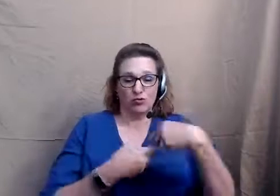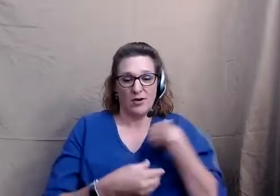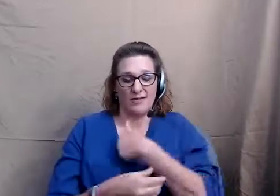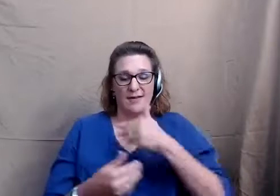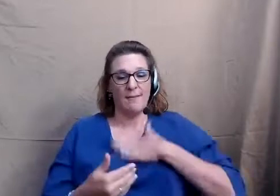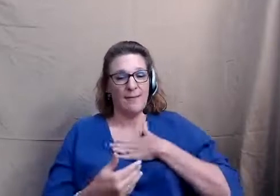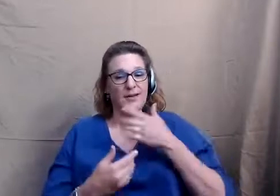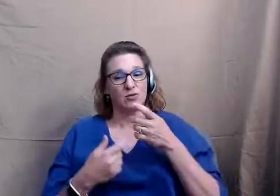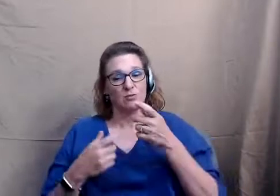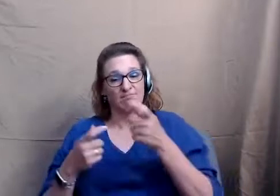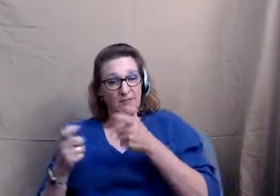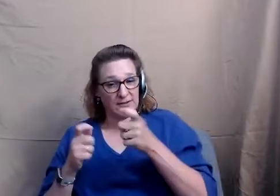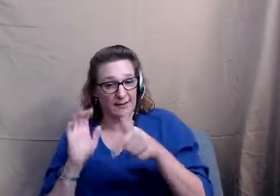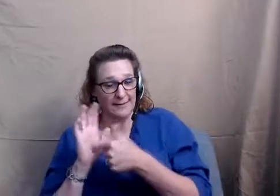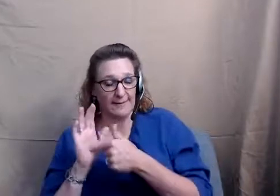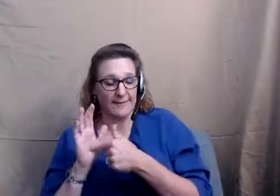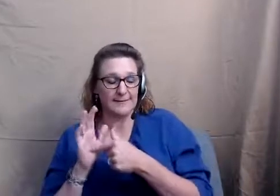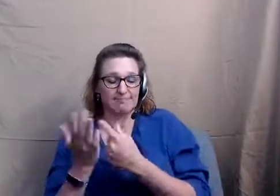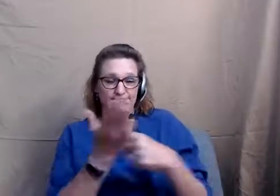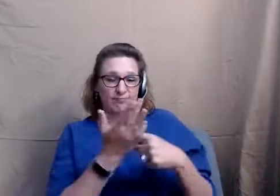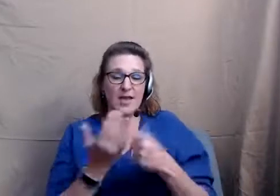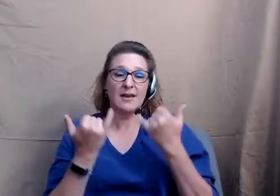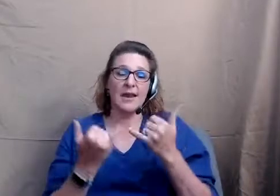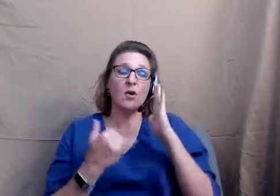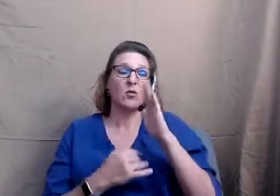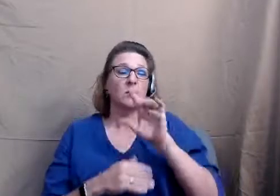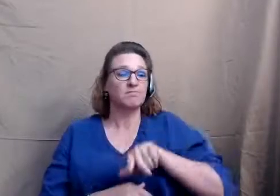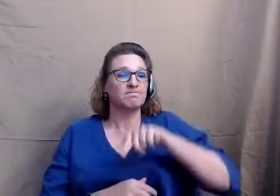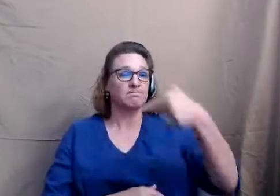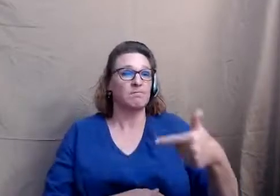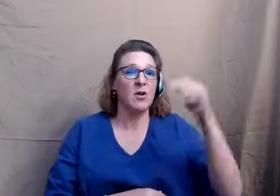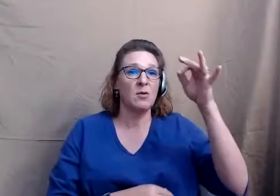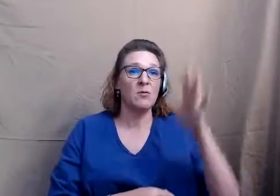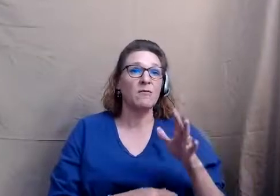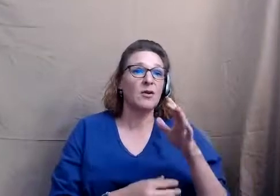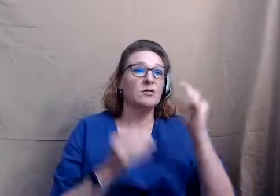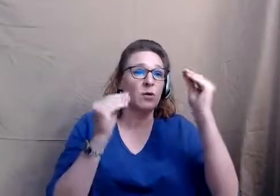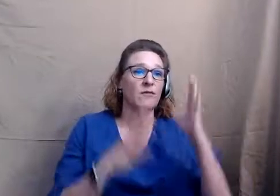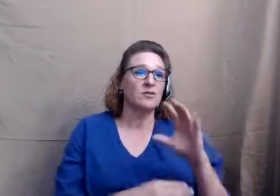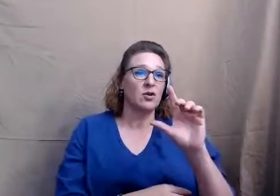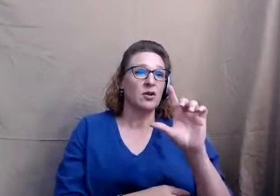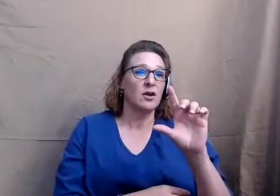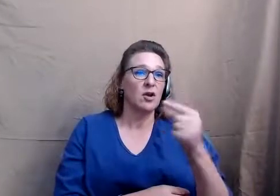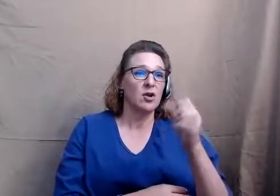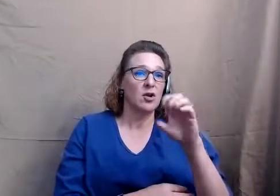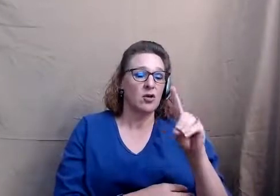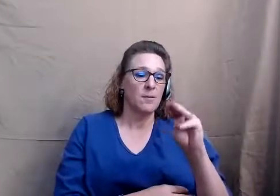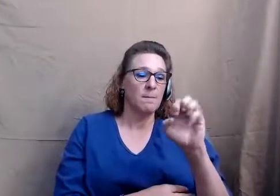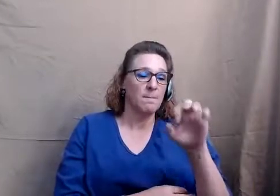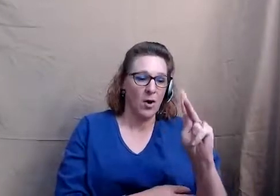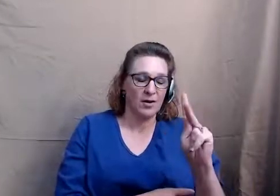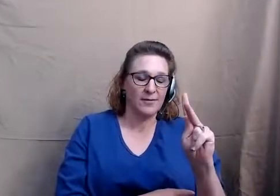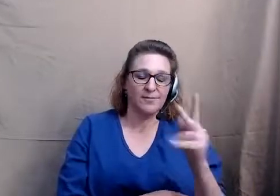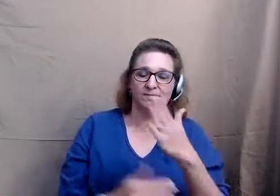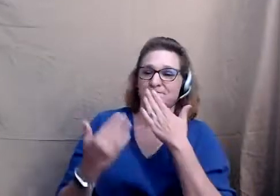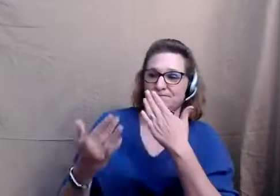without further ado, I will turn things over to Professor Goodmark to get us started. Thank you so much, Professor Martin, and you